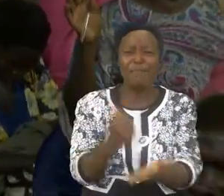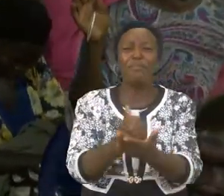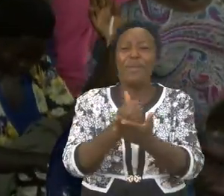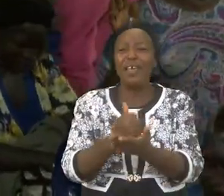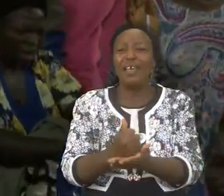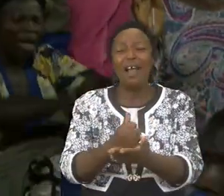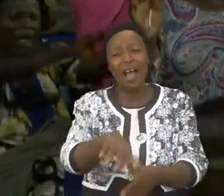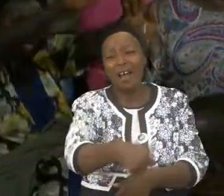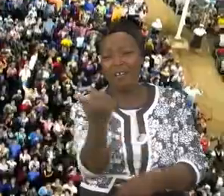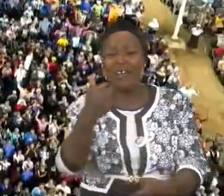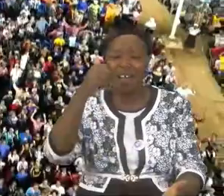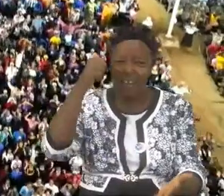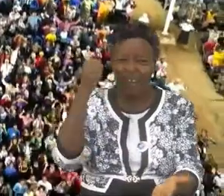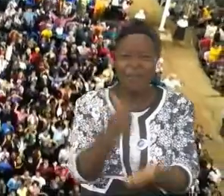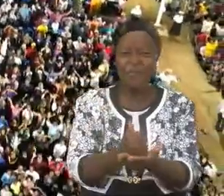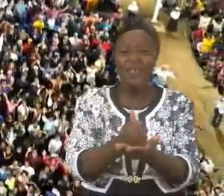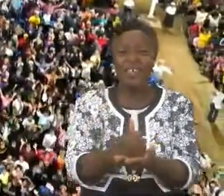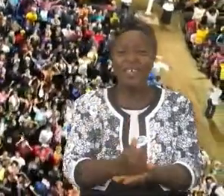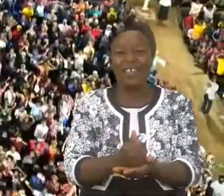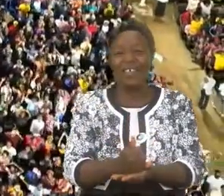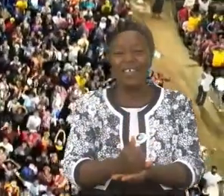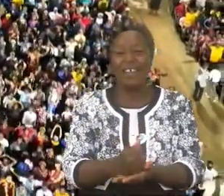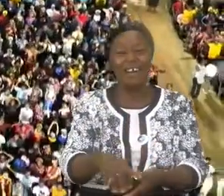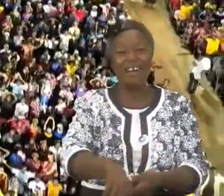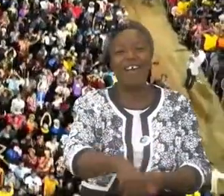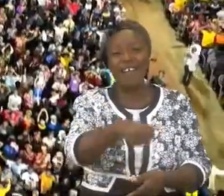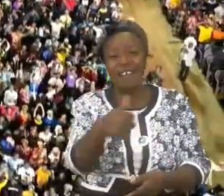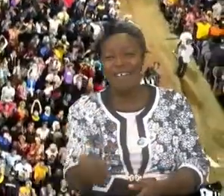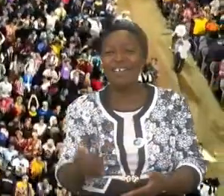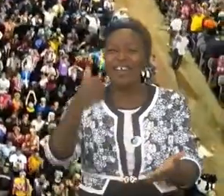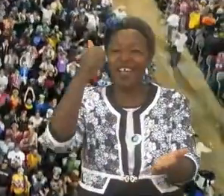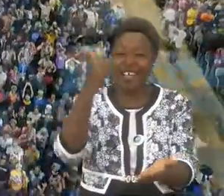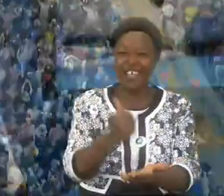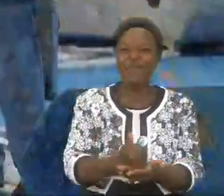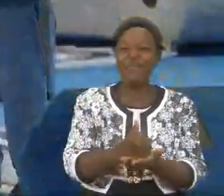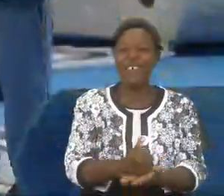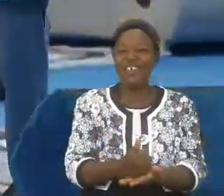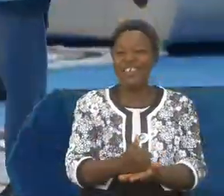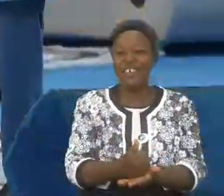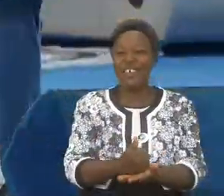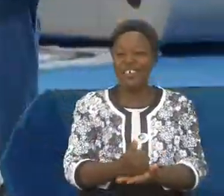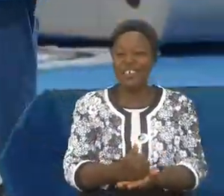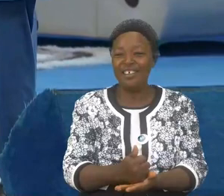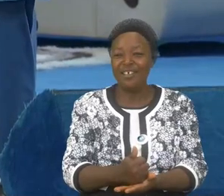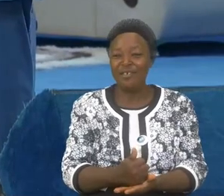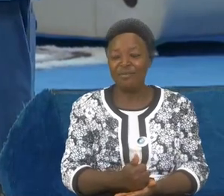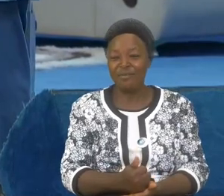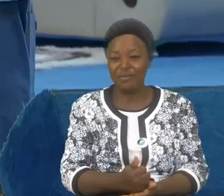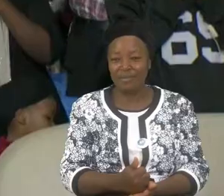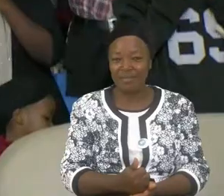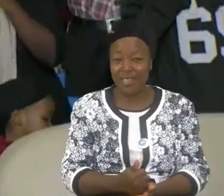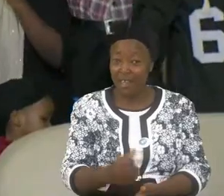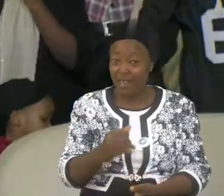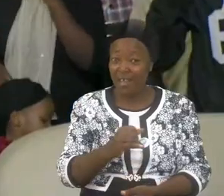Another amen. And now say, so shall it be.